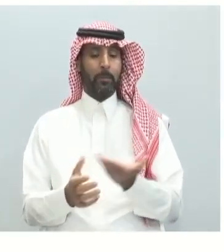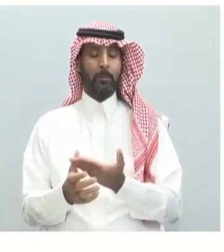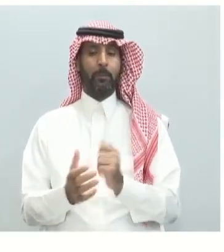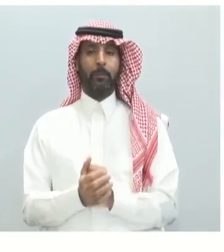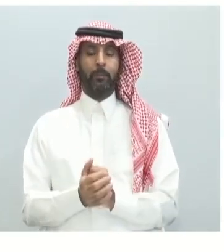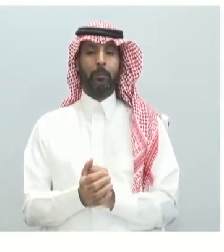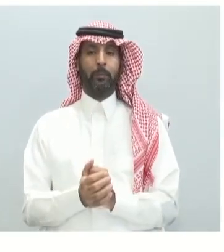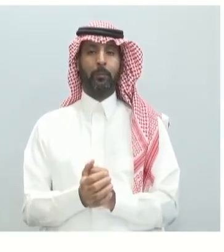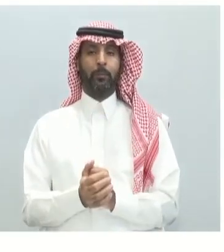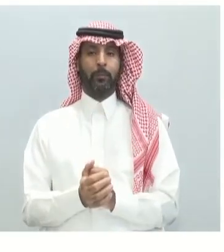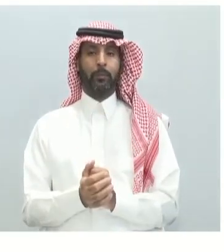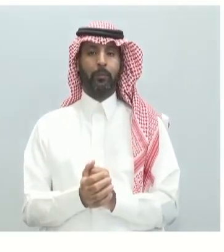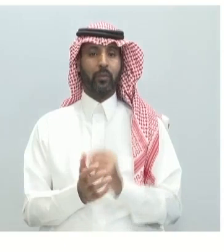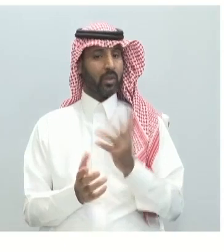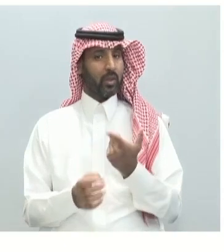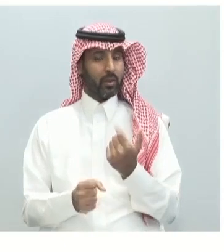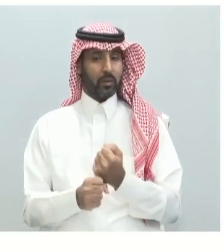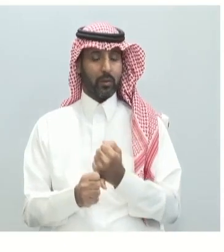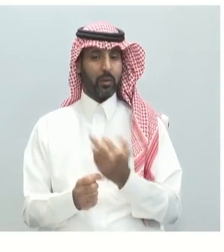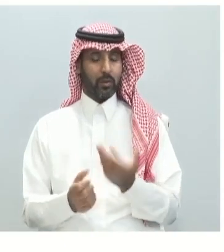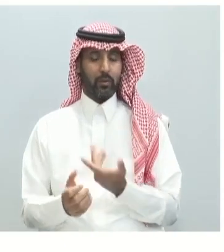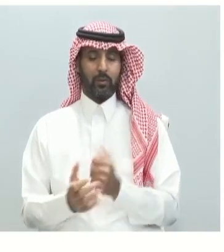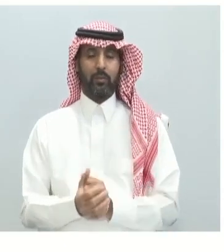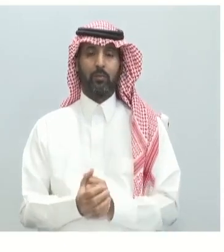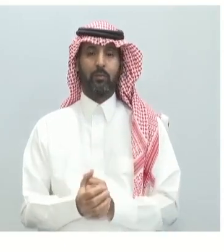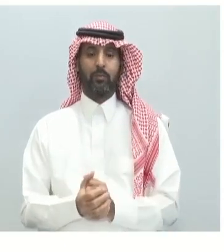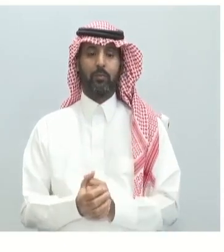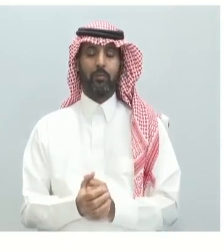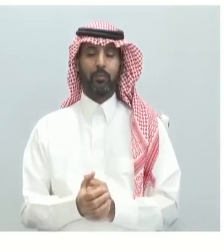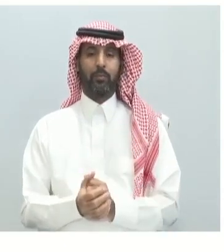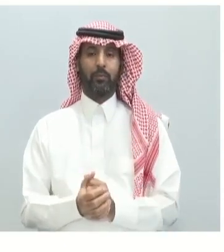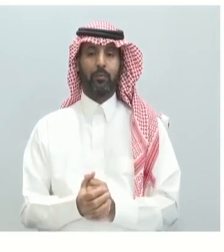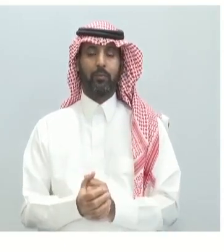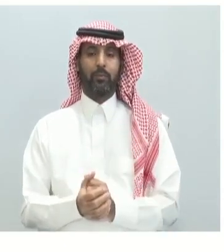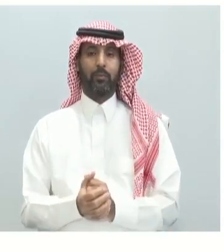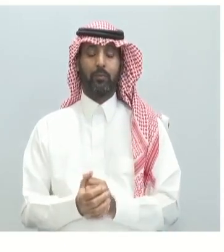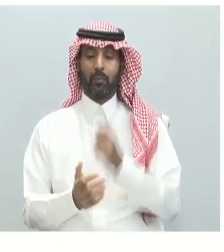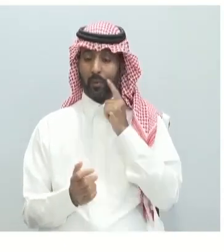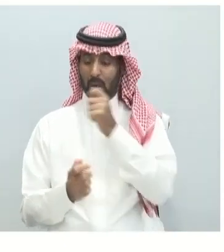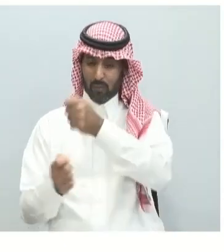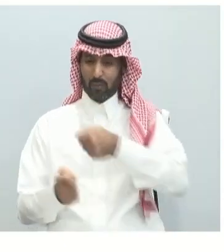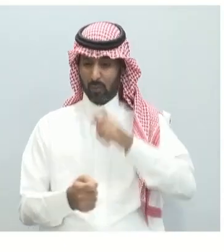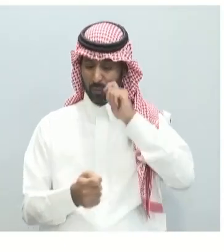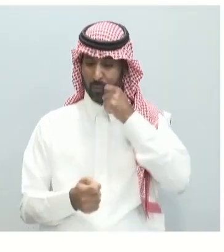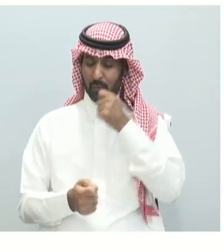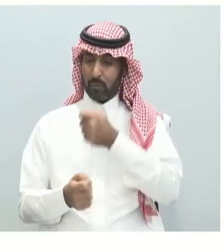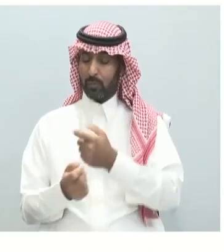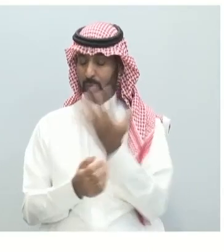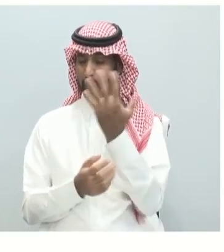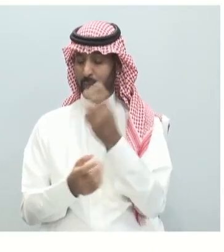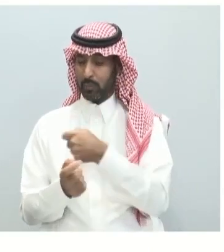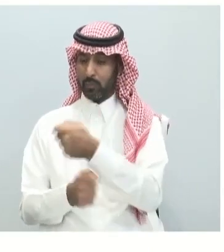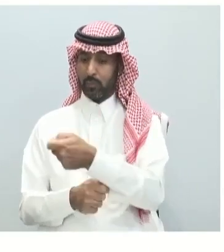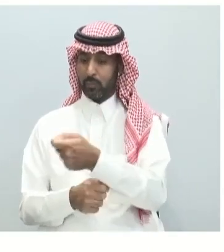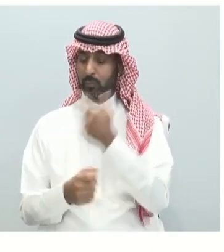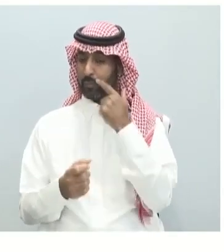the last article here. How a CSA works? Let's listen here. A farmer offers a certain number of shares to the